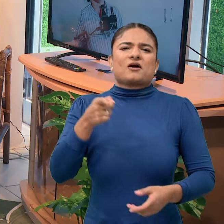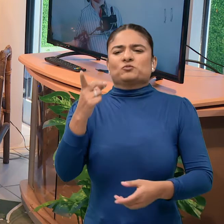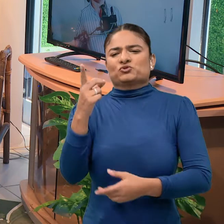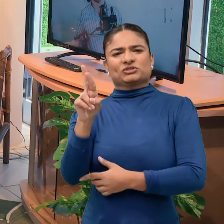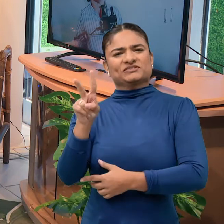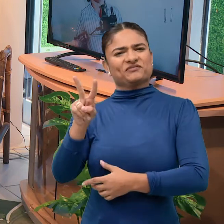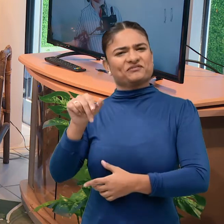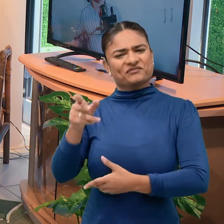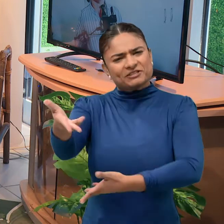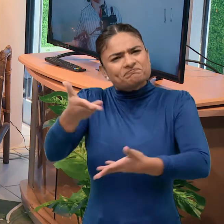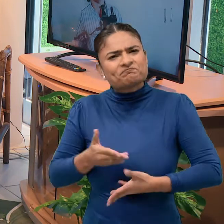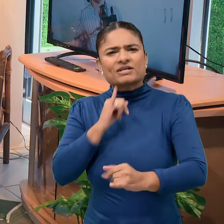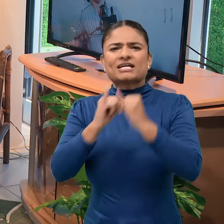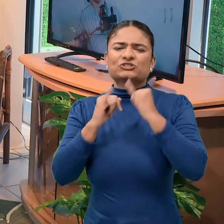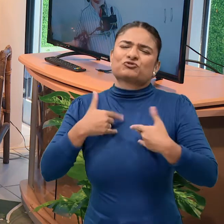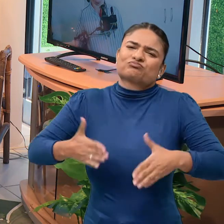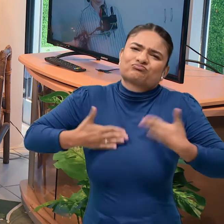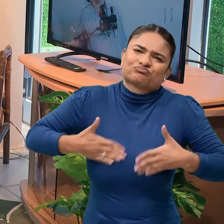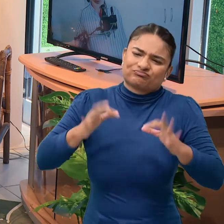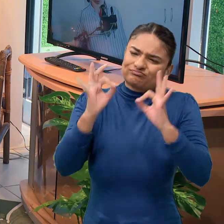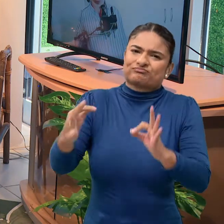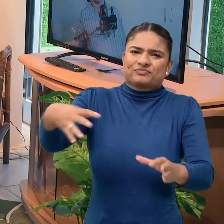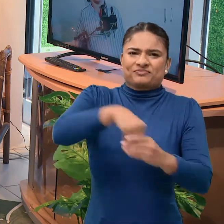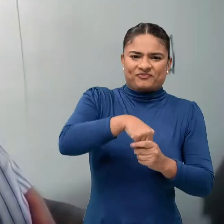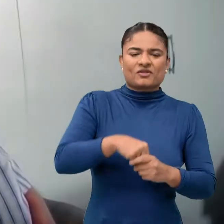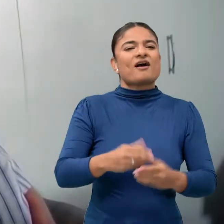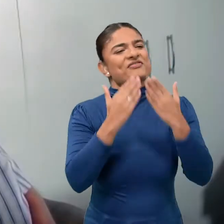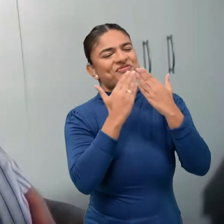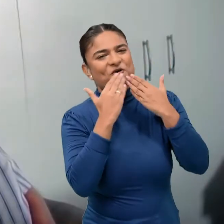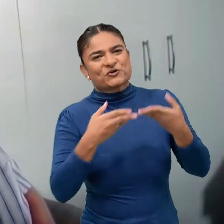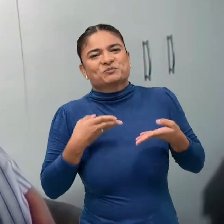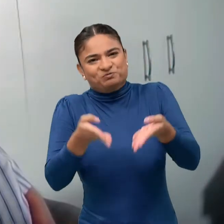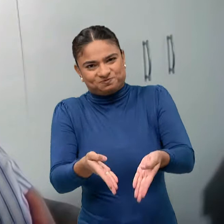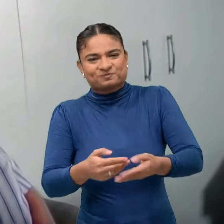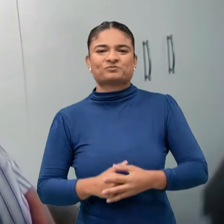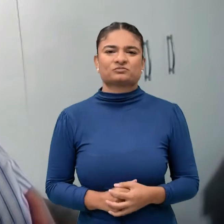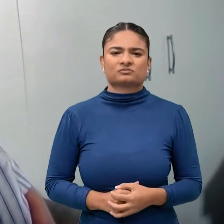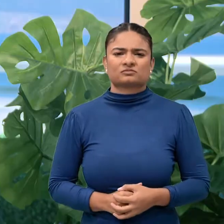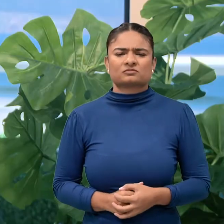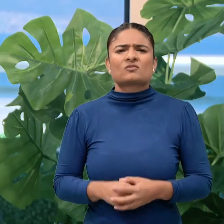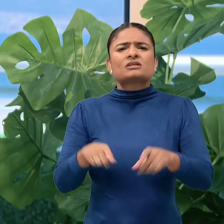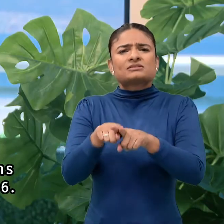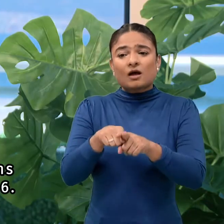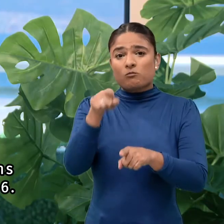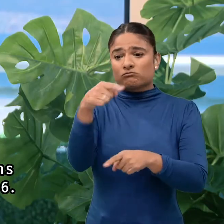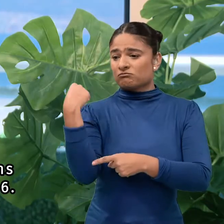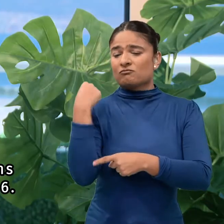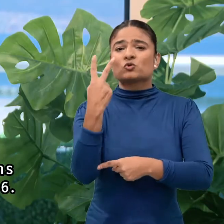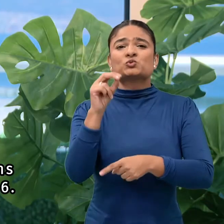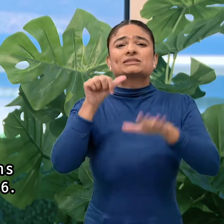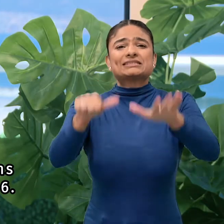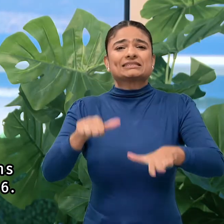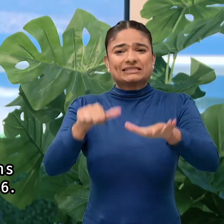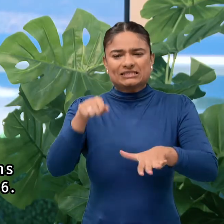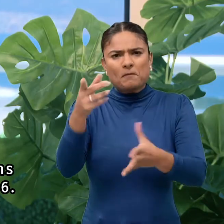So, welcome, Dr. Beack. It's so lovely to have you here with us today. Pleasure, thanks. Thanks for inviting me. And we also want to